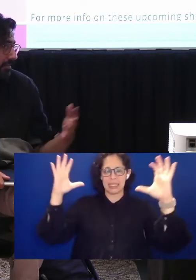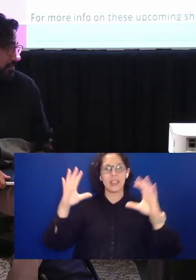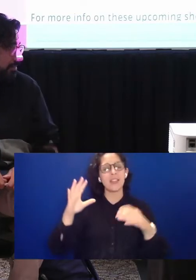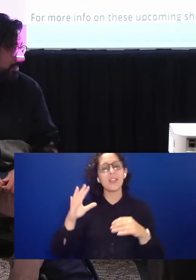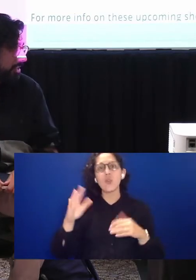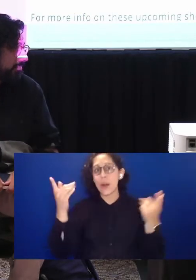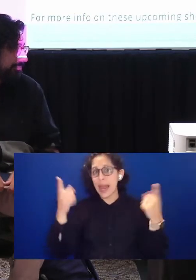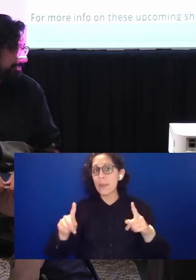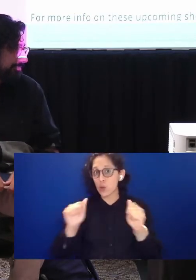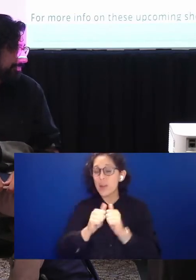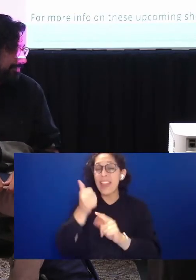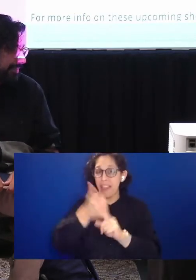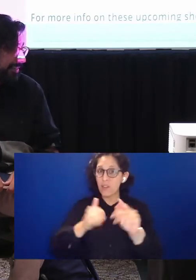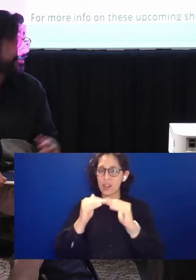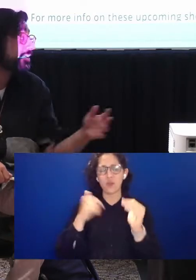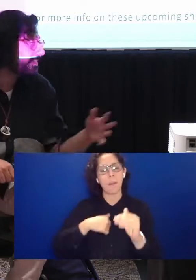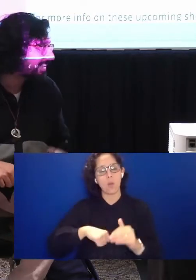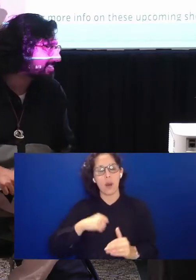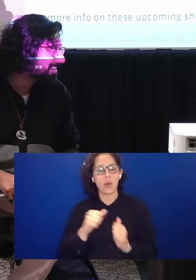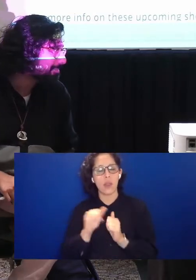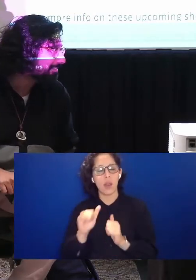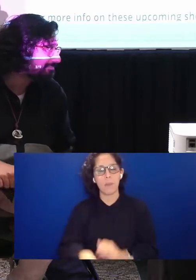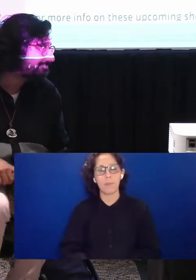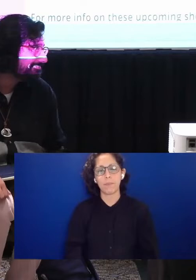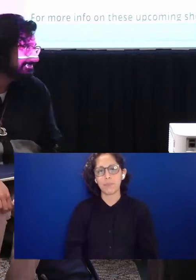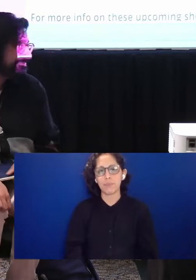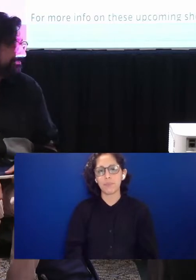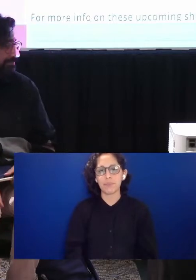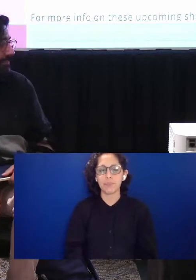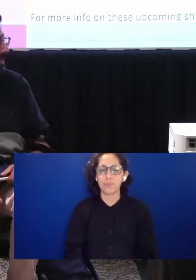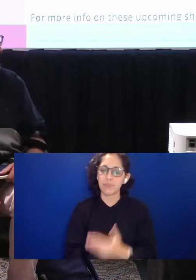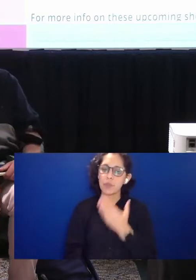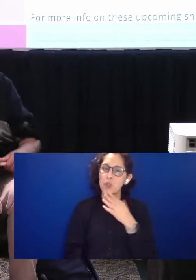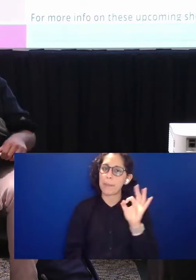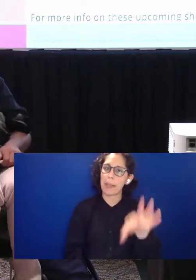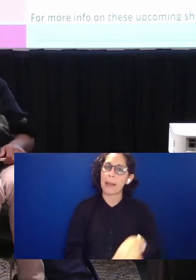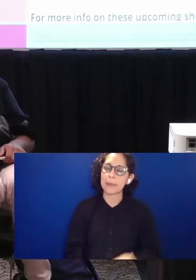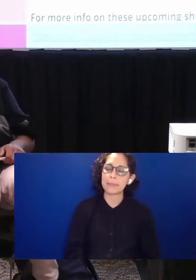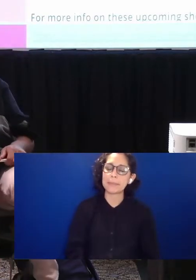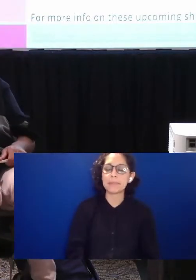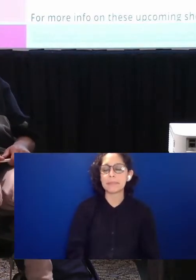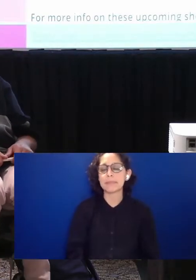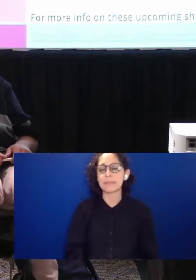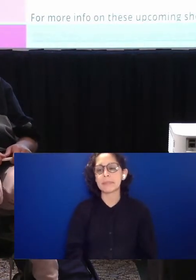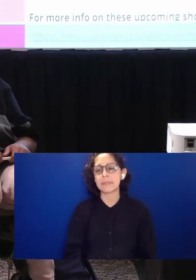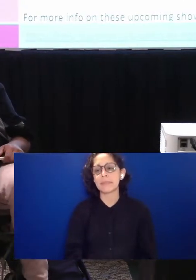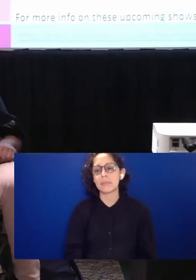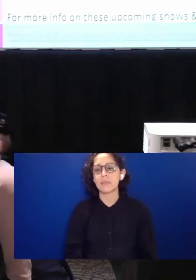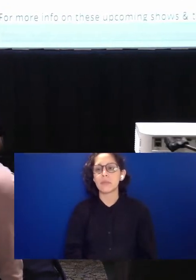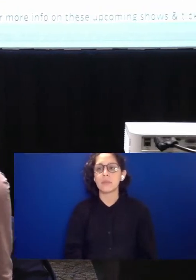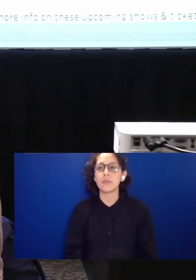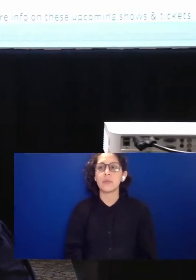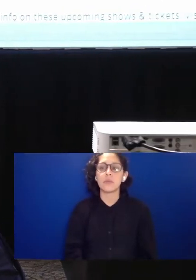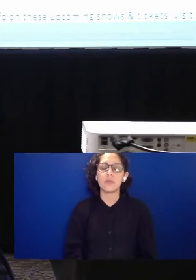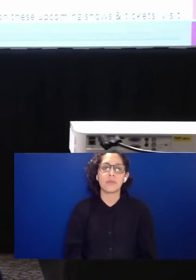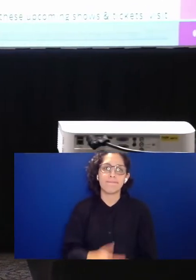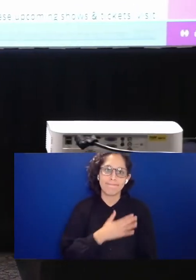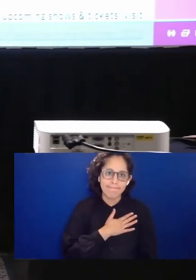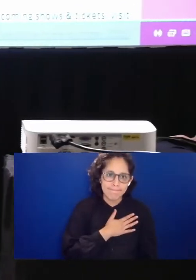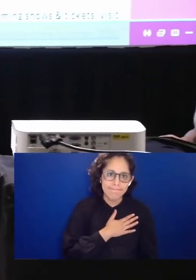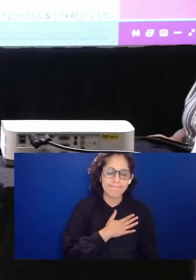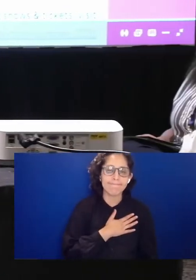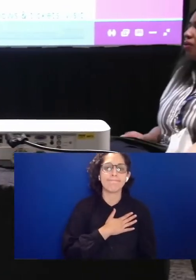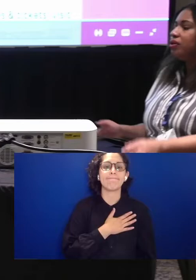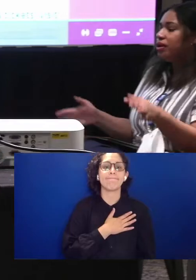something I'm like, you know, grateful I get to talk. Yeah, no, I'm just so struck listening to the